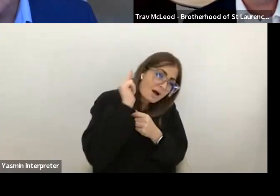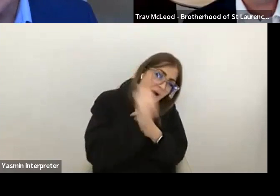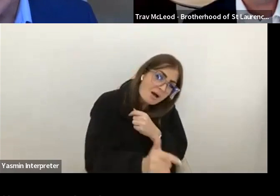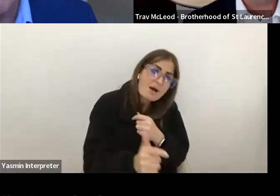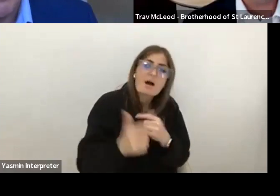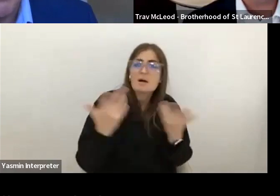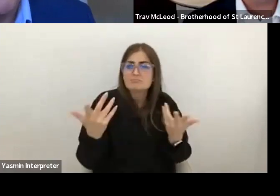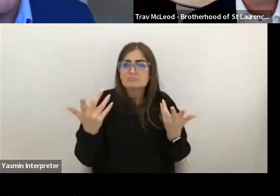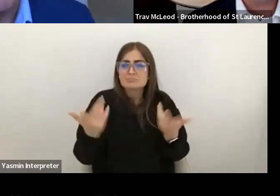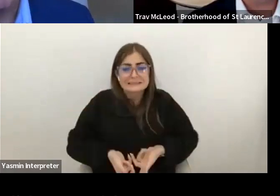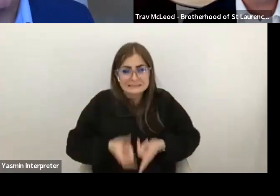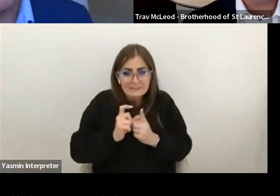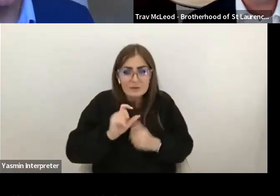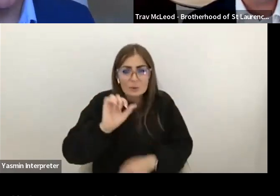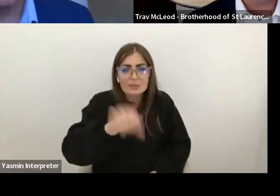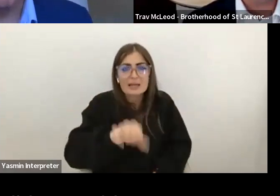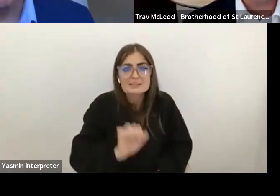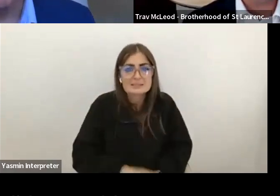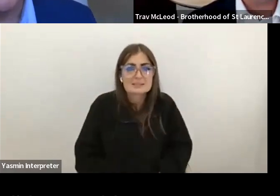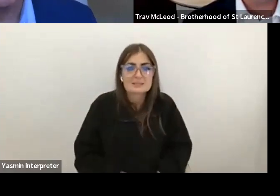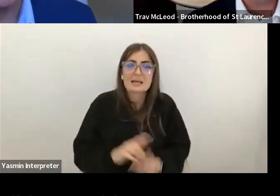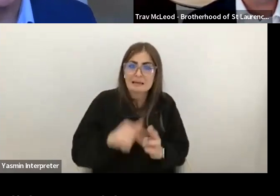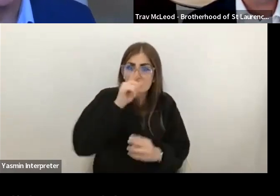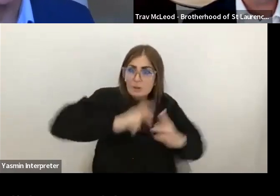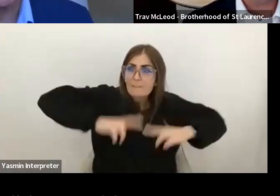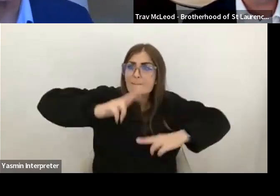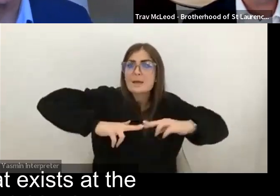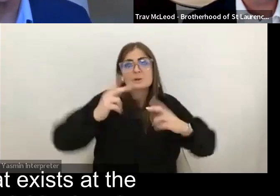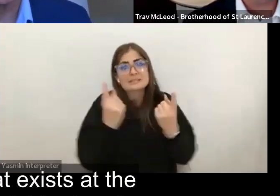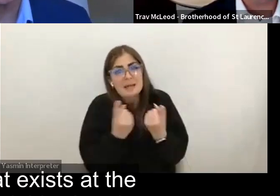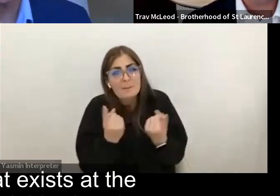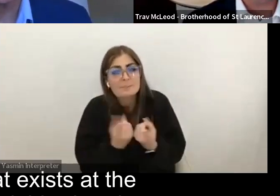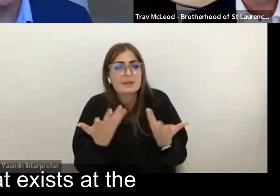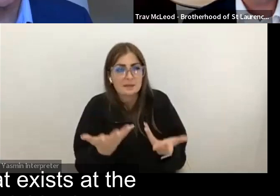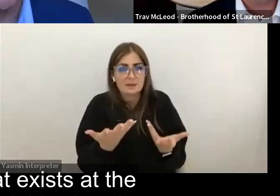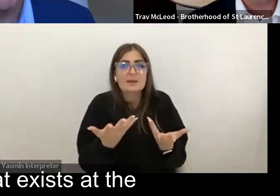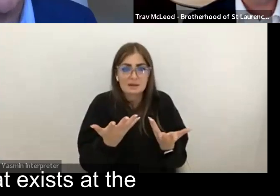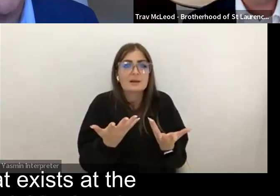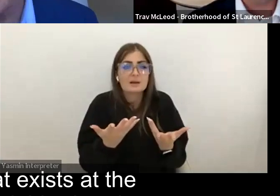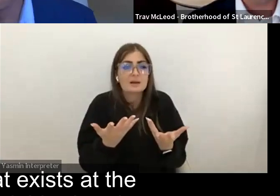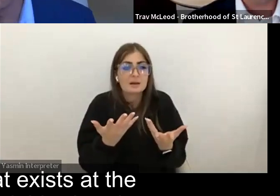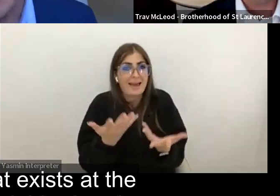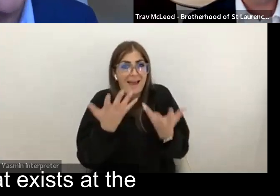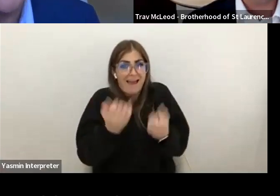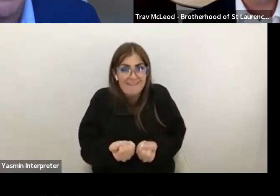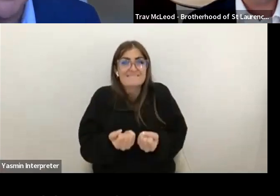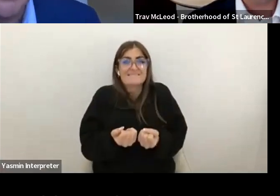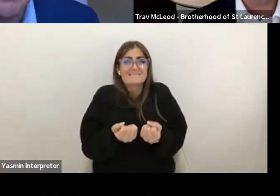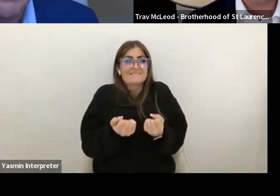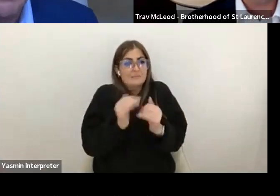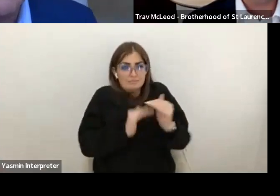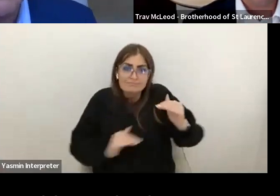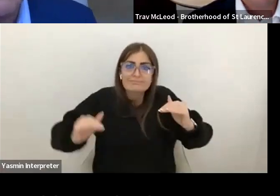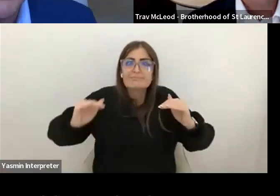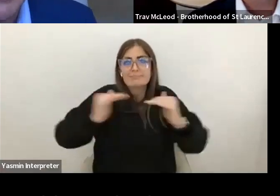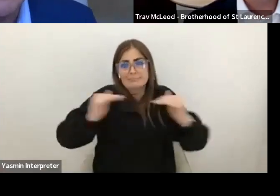It can be a really tough time. So if you can build something that exists at the level of the neighbourhood, that's, I